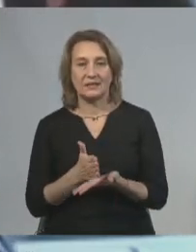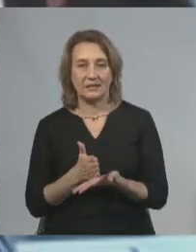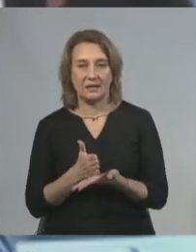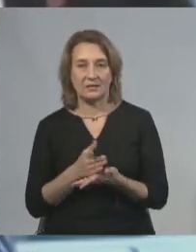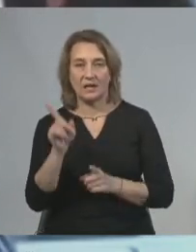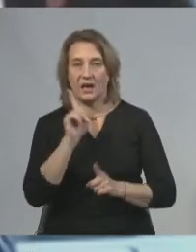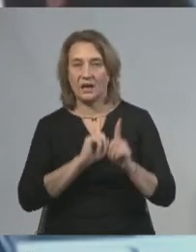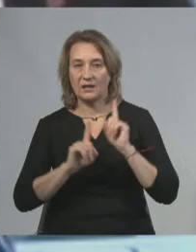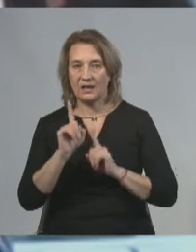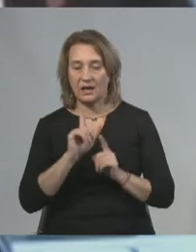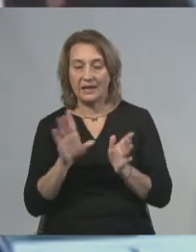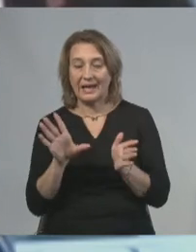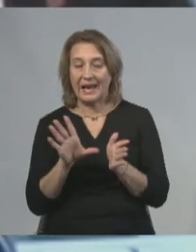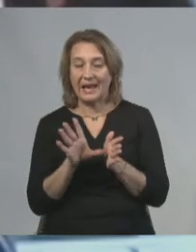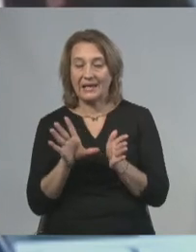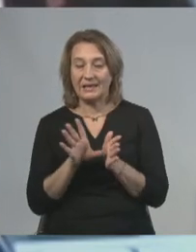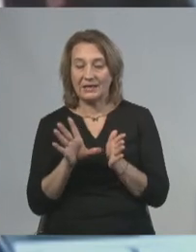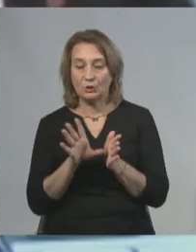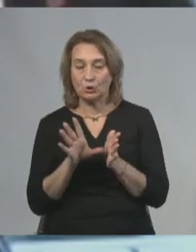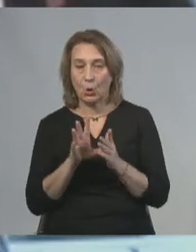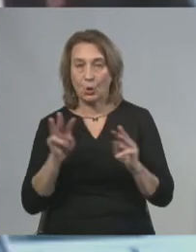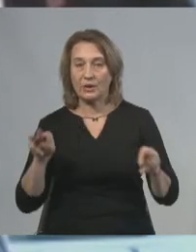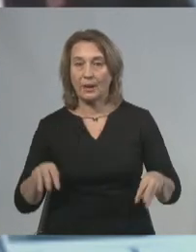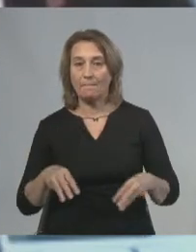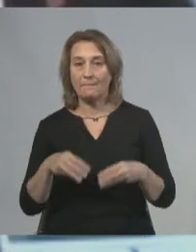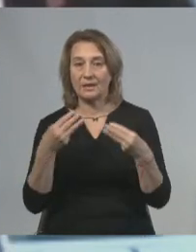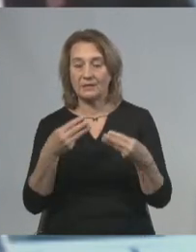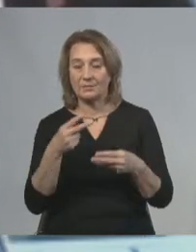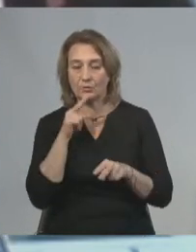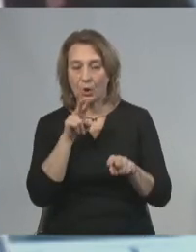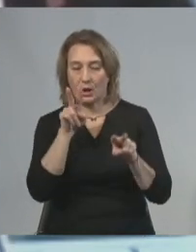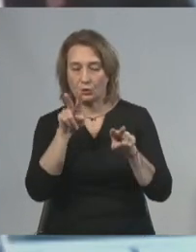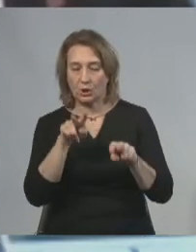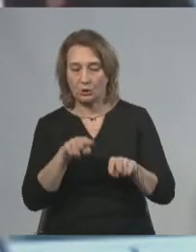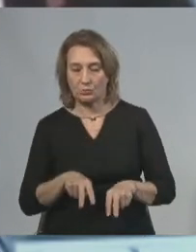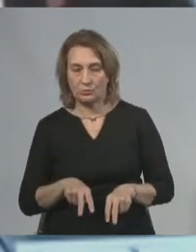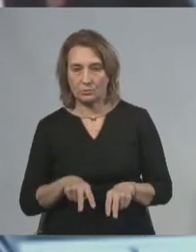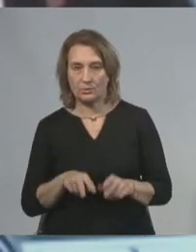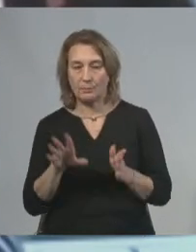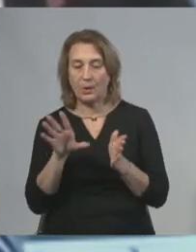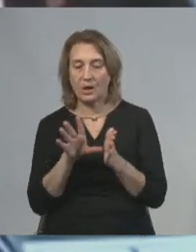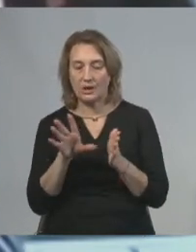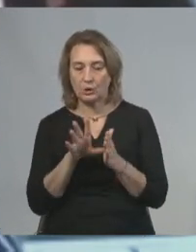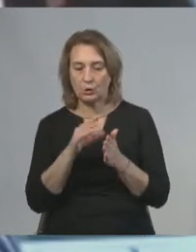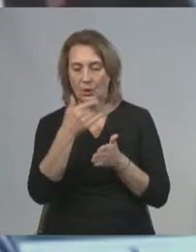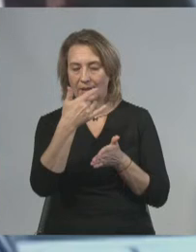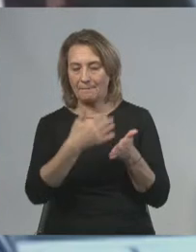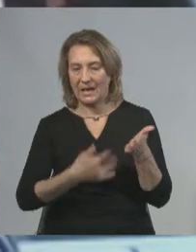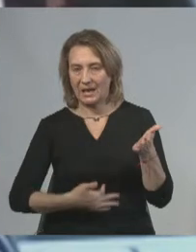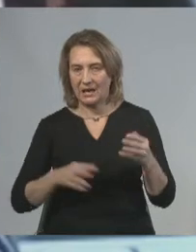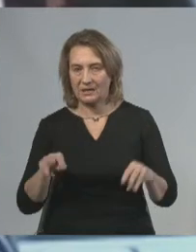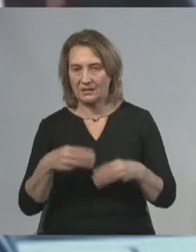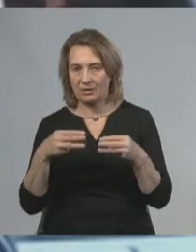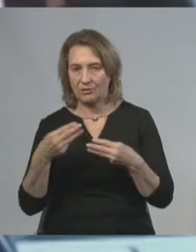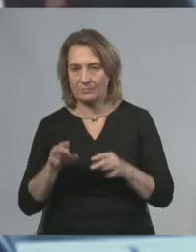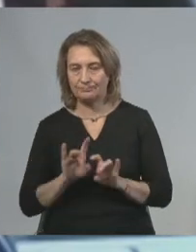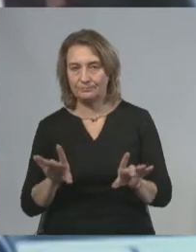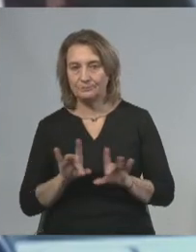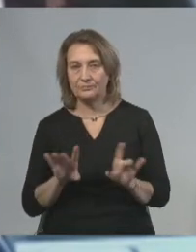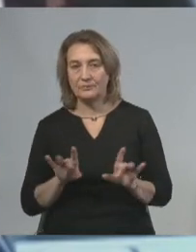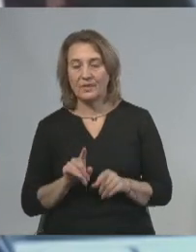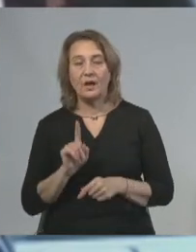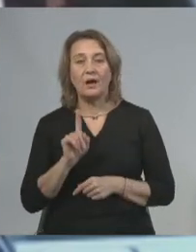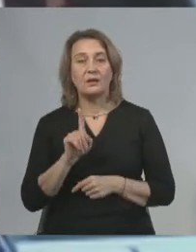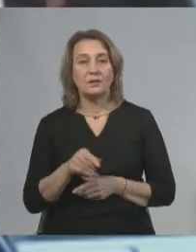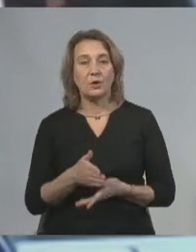uh electronics and we can have uh our uh publishers can have huge fines if